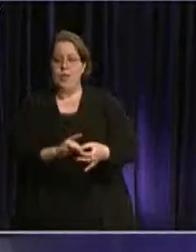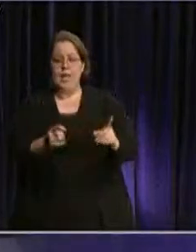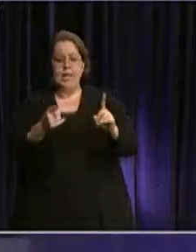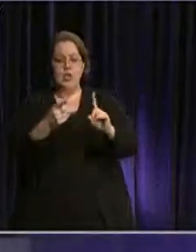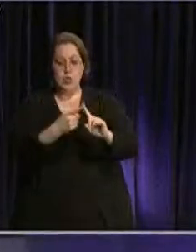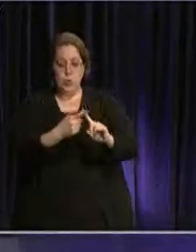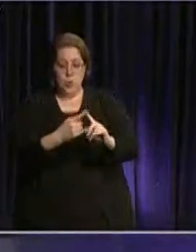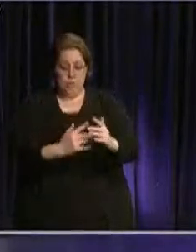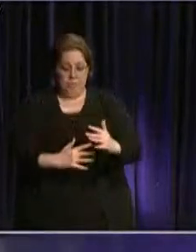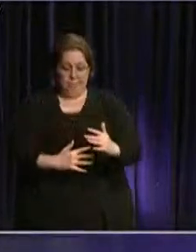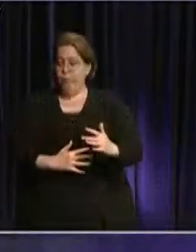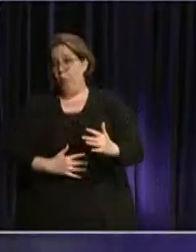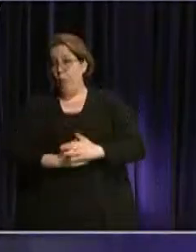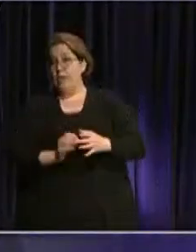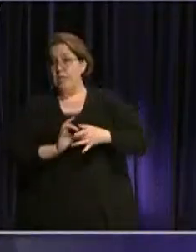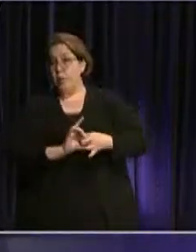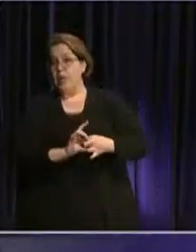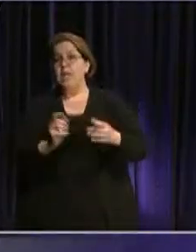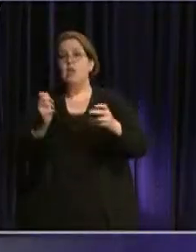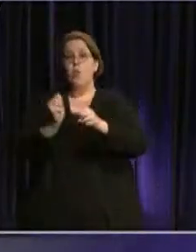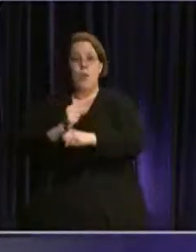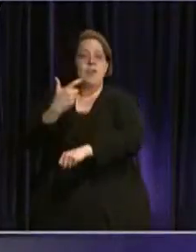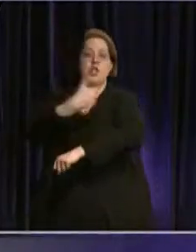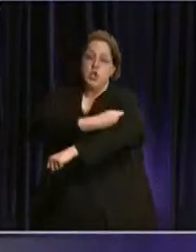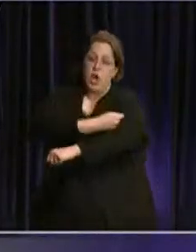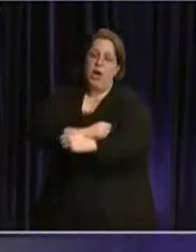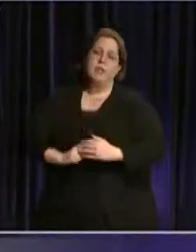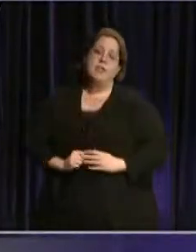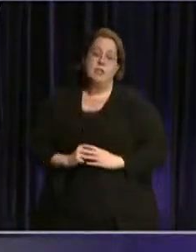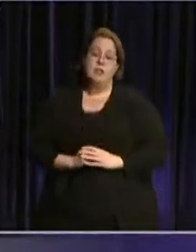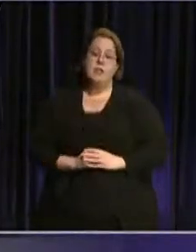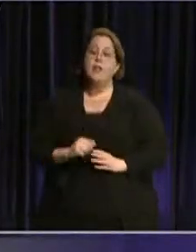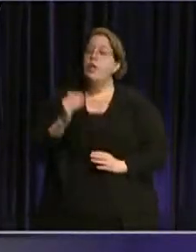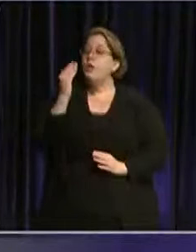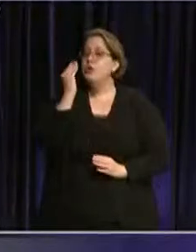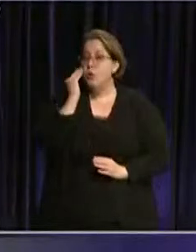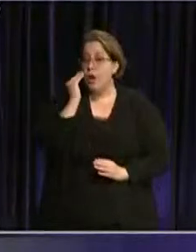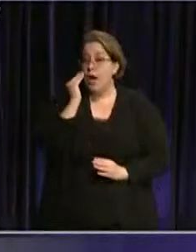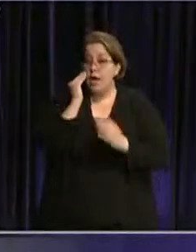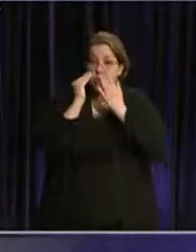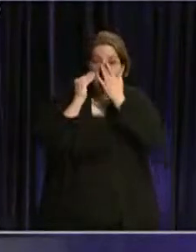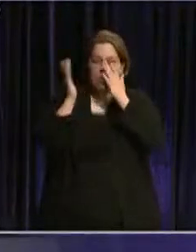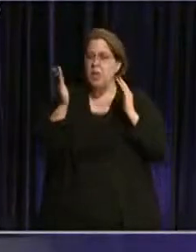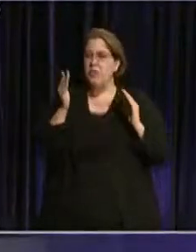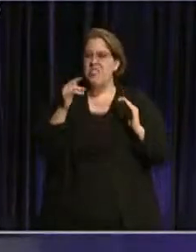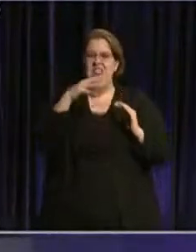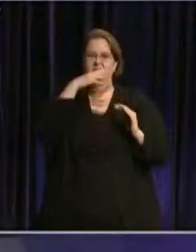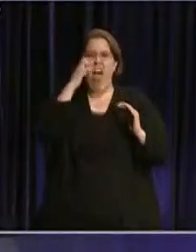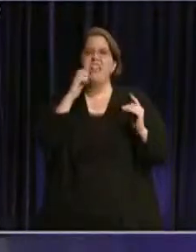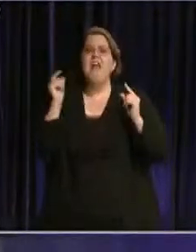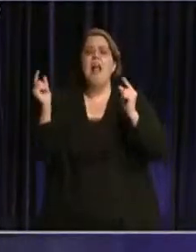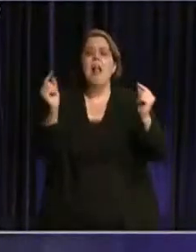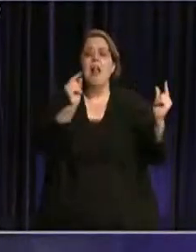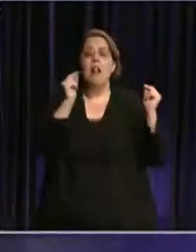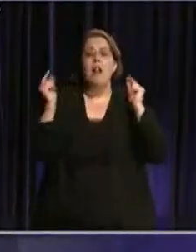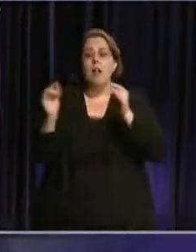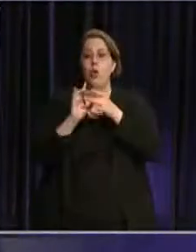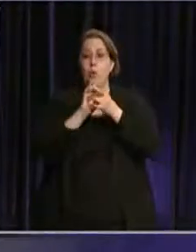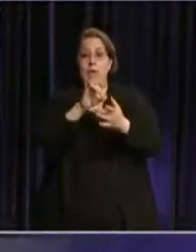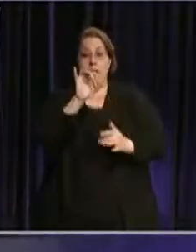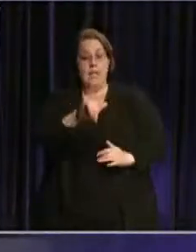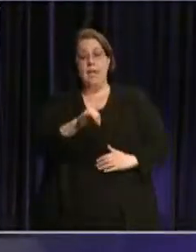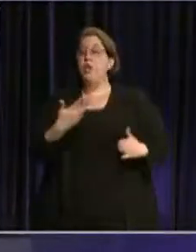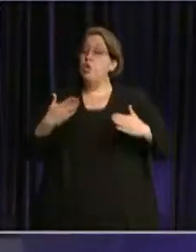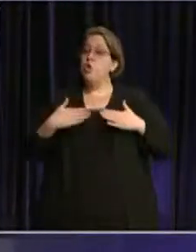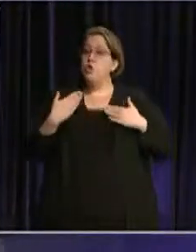pregnancy-wise with getting vaccinated. So I know that there was a a nasty rumor out there to that effect. So I'm really